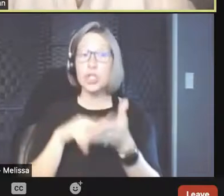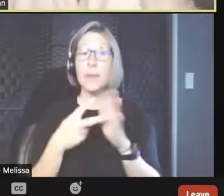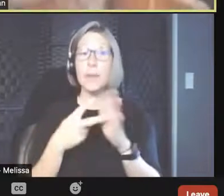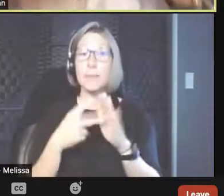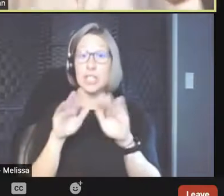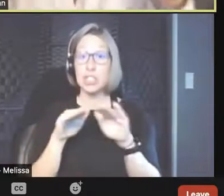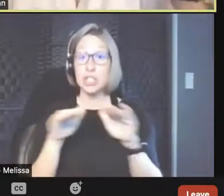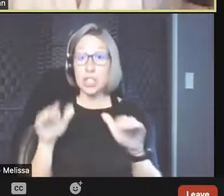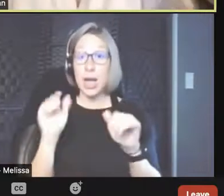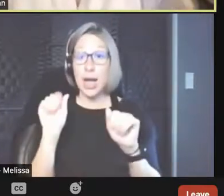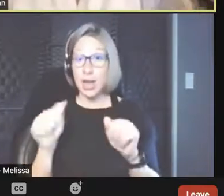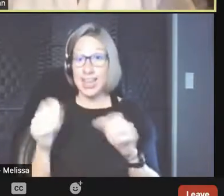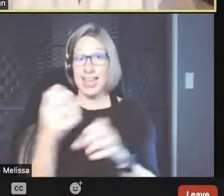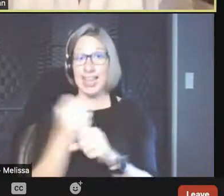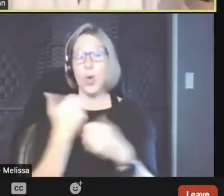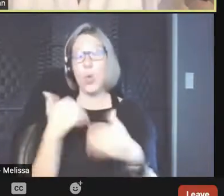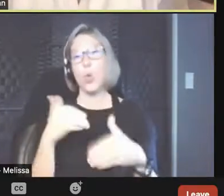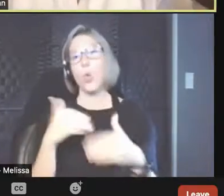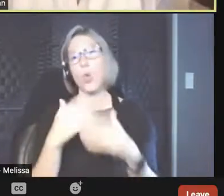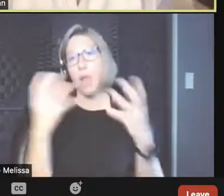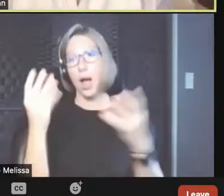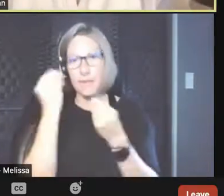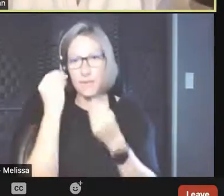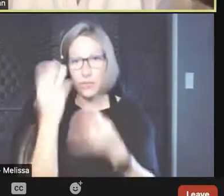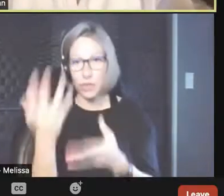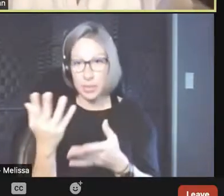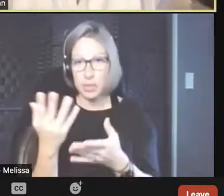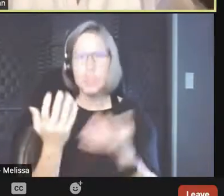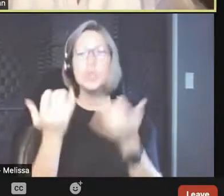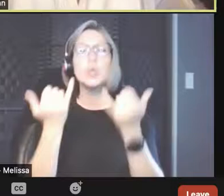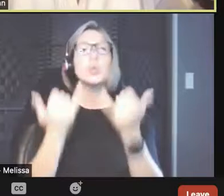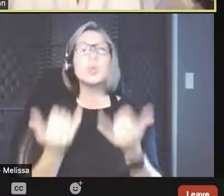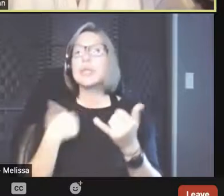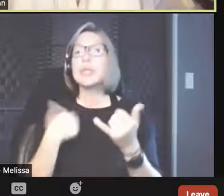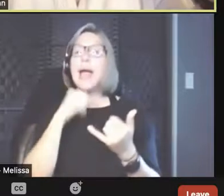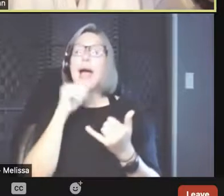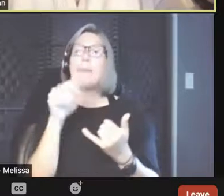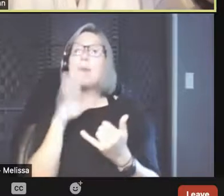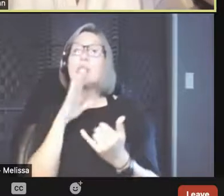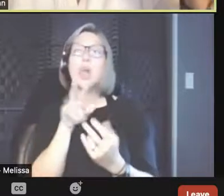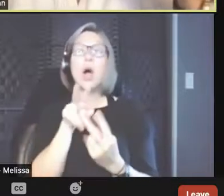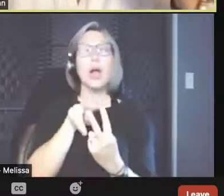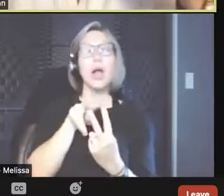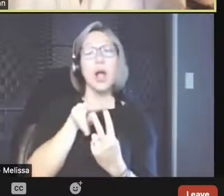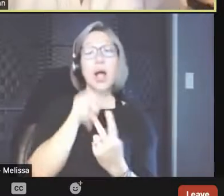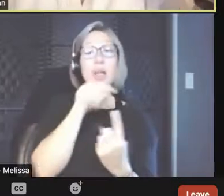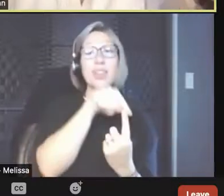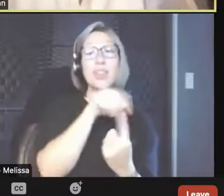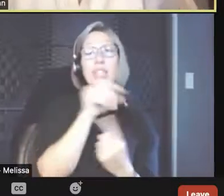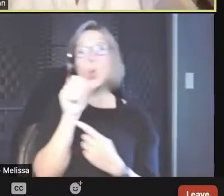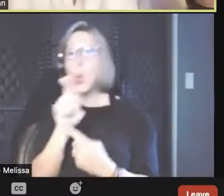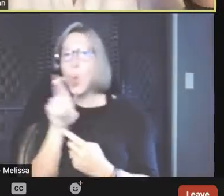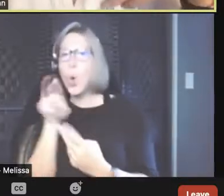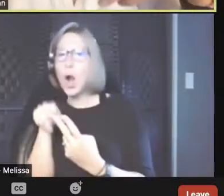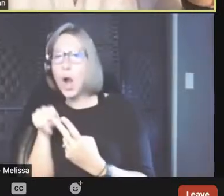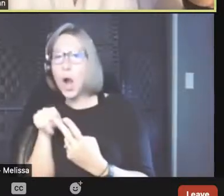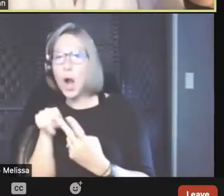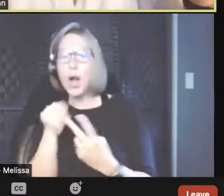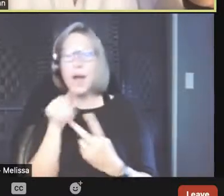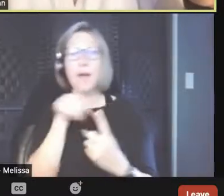of information. So today I'm not going to talk about an either or construct. It's either vision